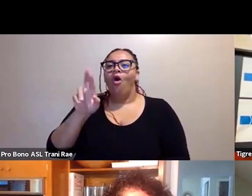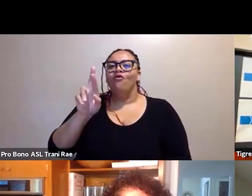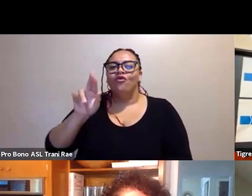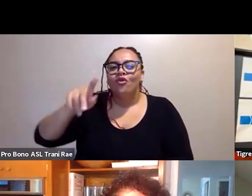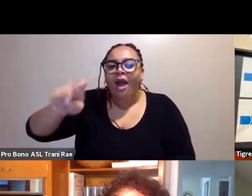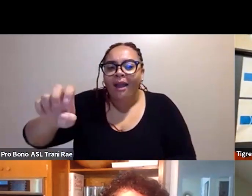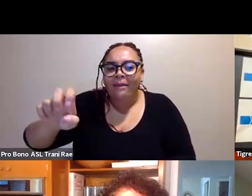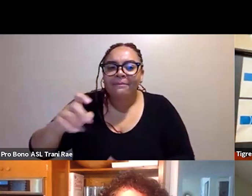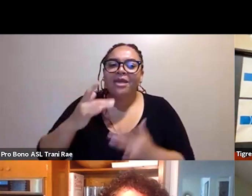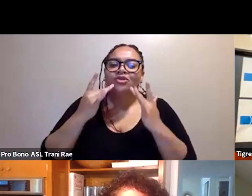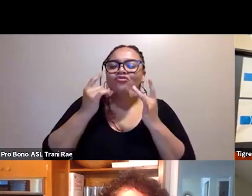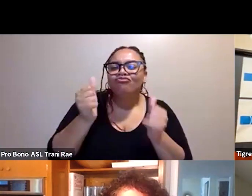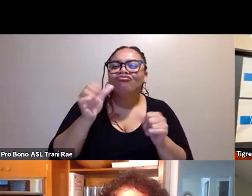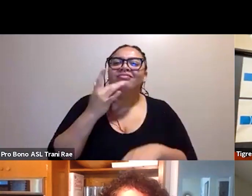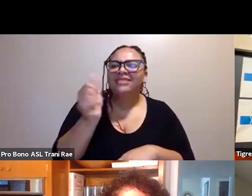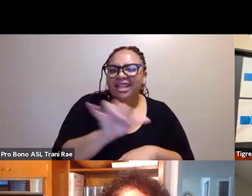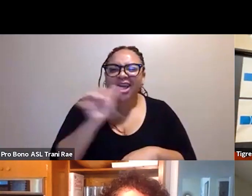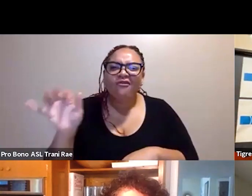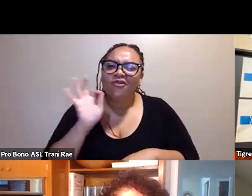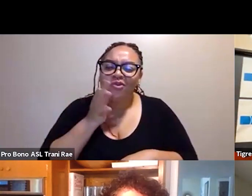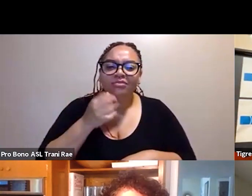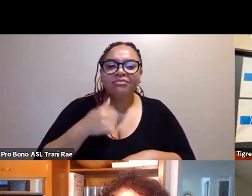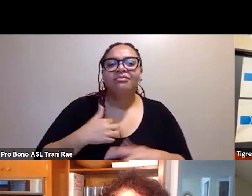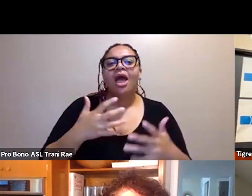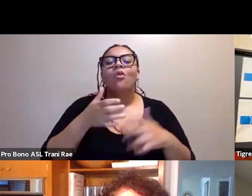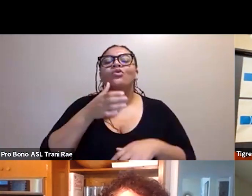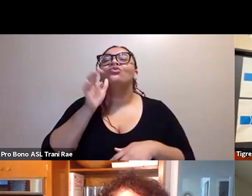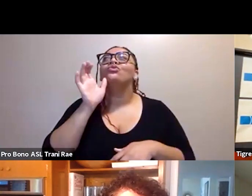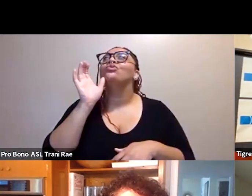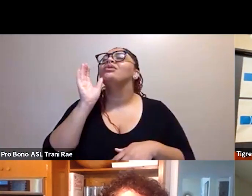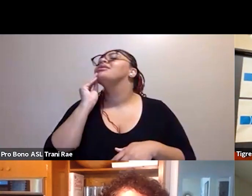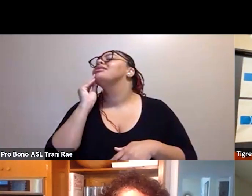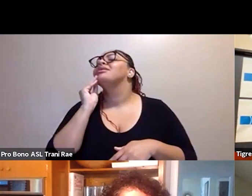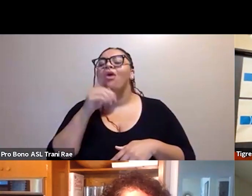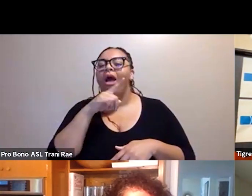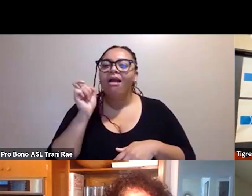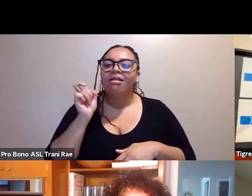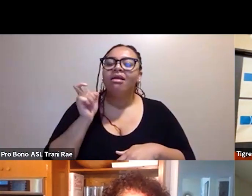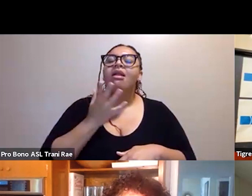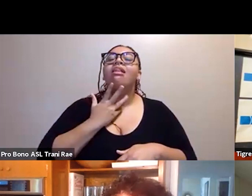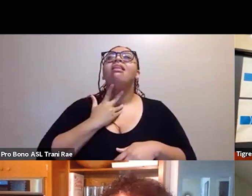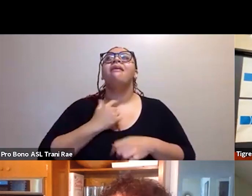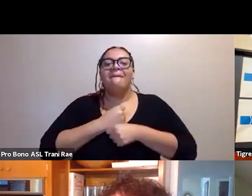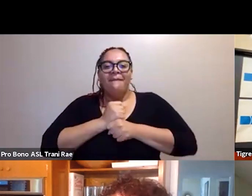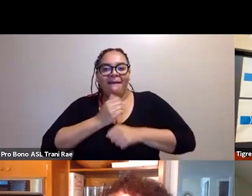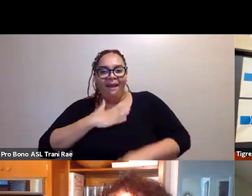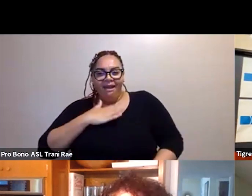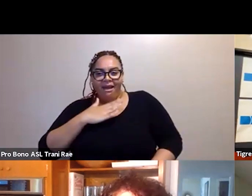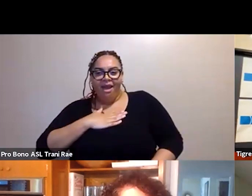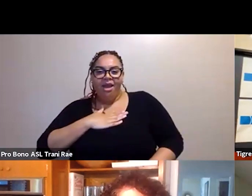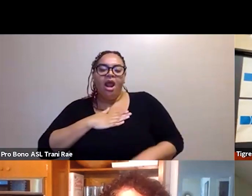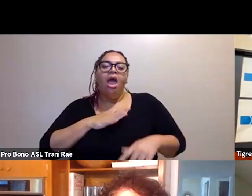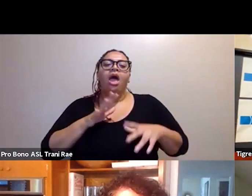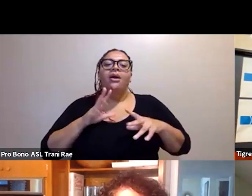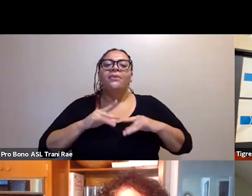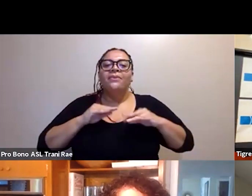like cantaloupe. I want to drink your ugly, gulp it in and make it mine, sloshing, spilling over,